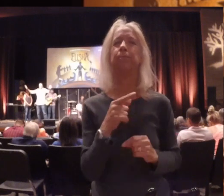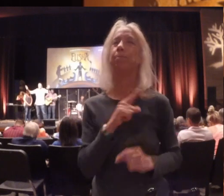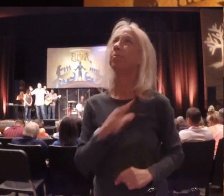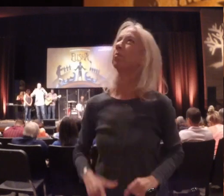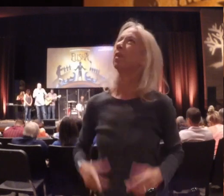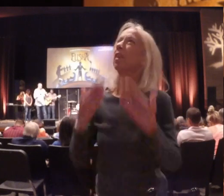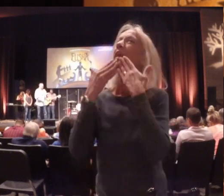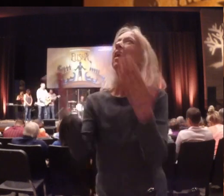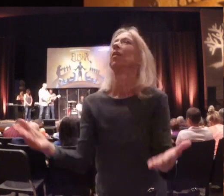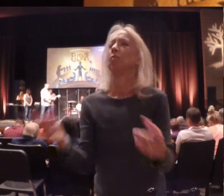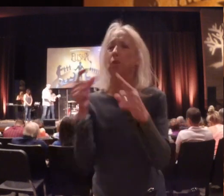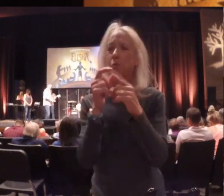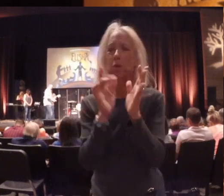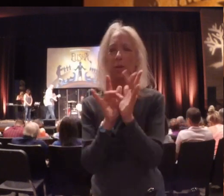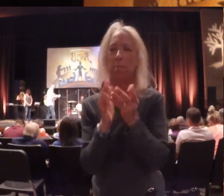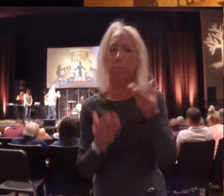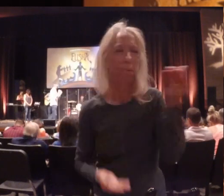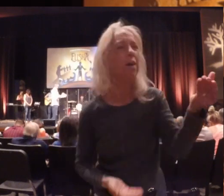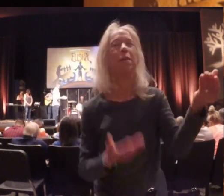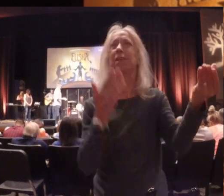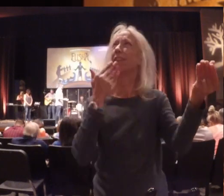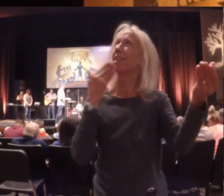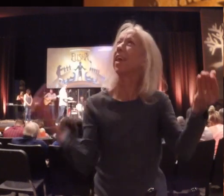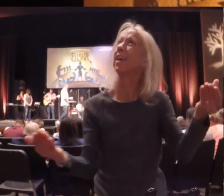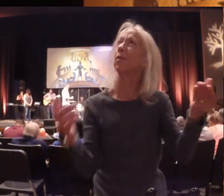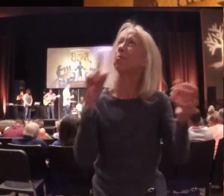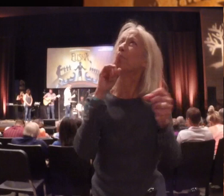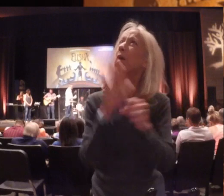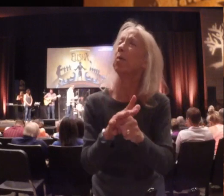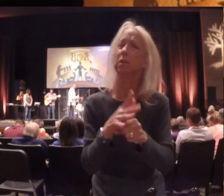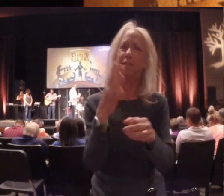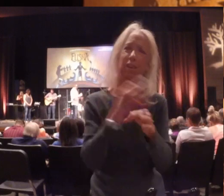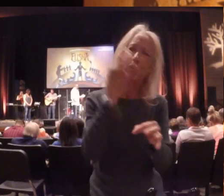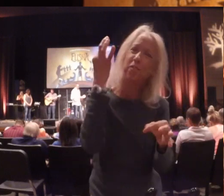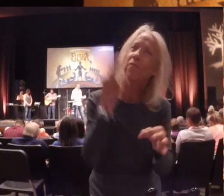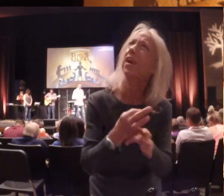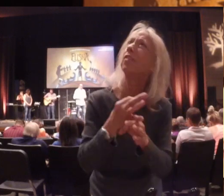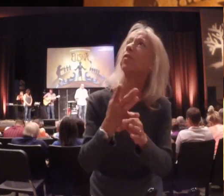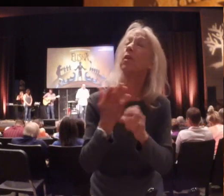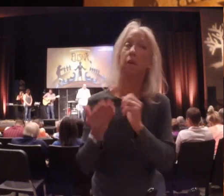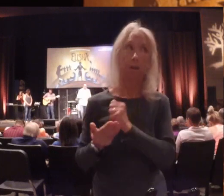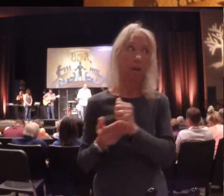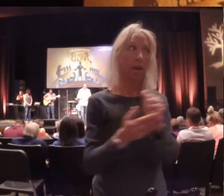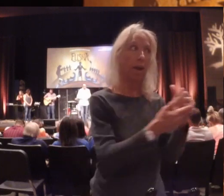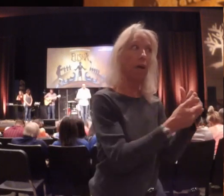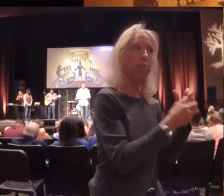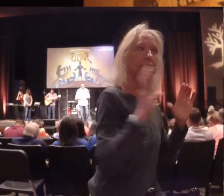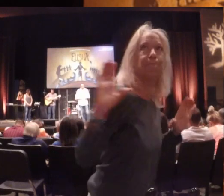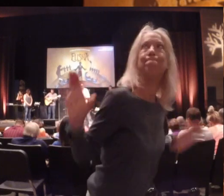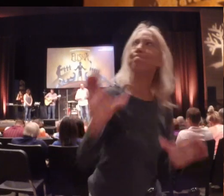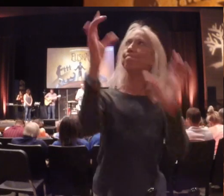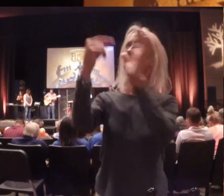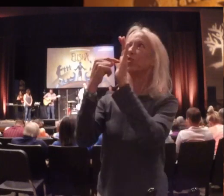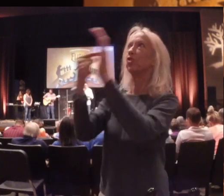Thank you. Let me pray for us. Lord, we thank you, Lord, for your word and your promise, Lord. Thank you for your faithfulness, God. May we show our